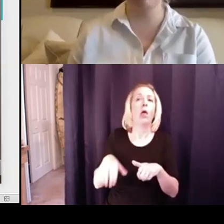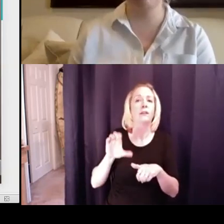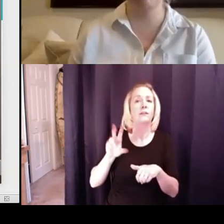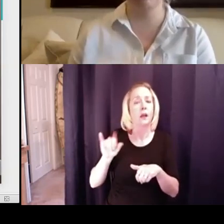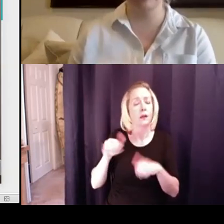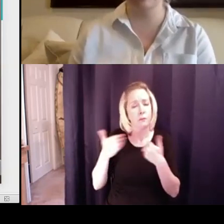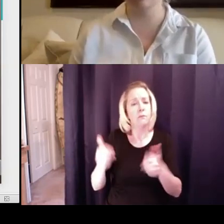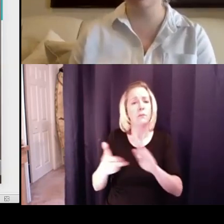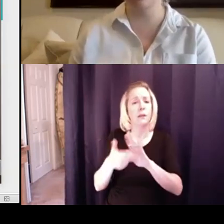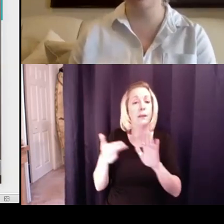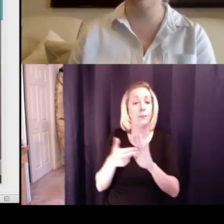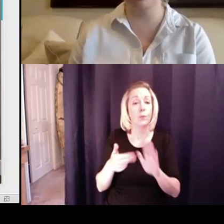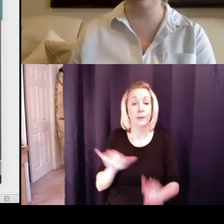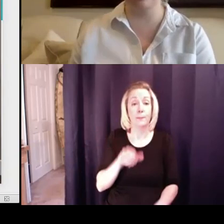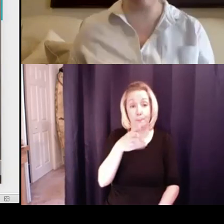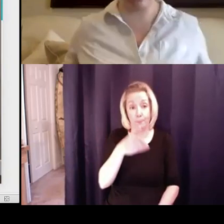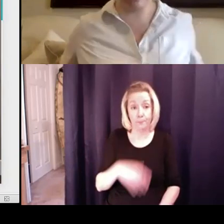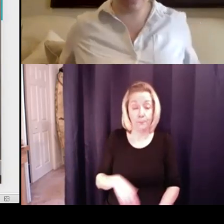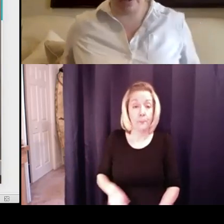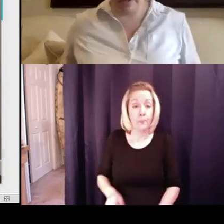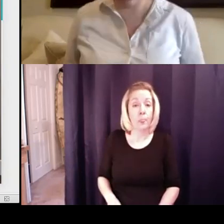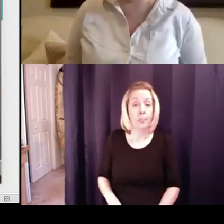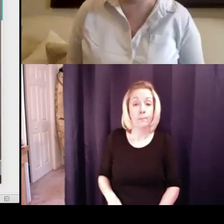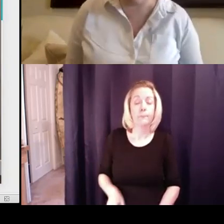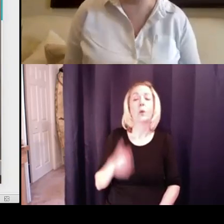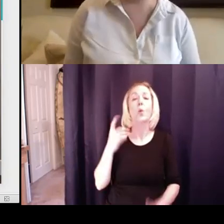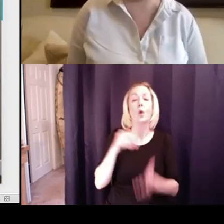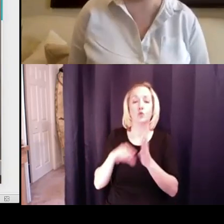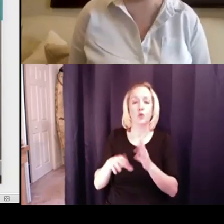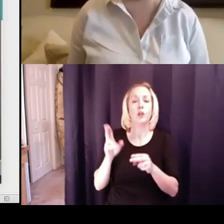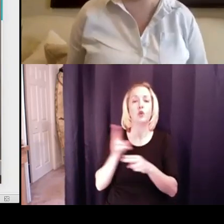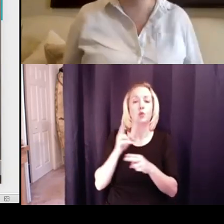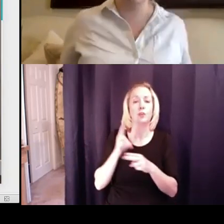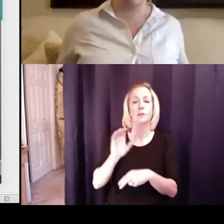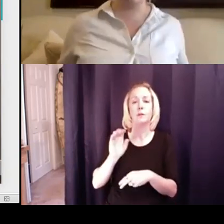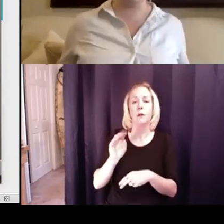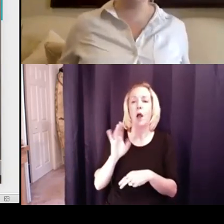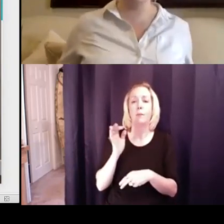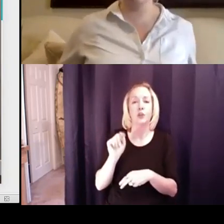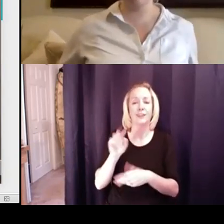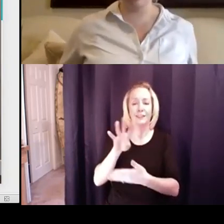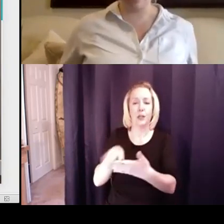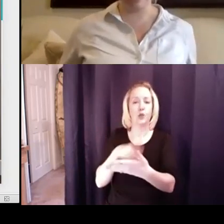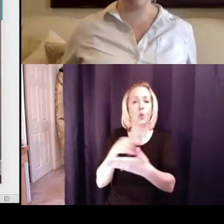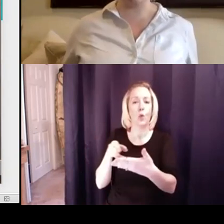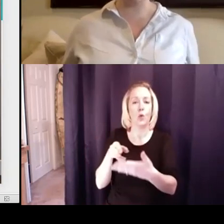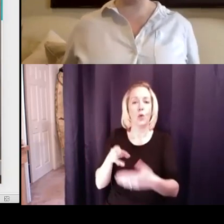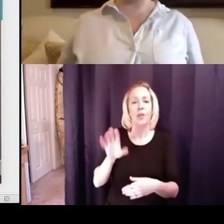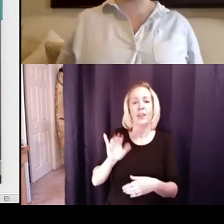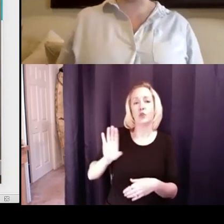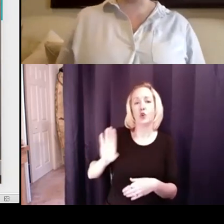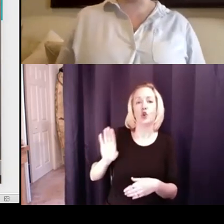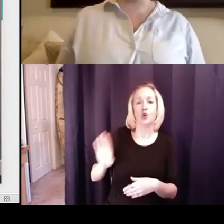Same here. So thinking about, I have a student that uses an object schedule. So this is her object schedule